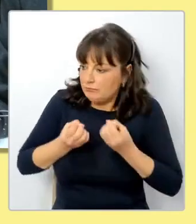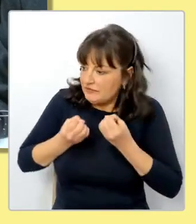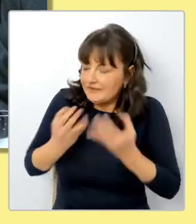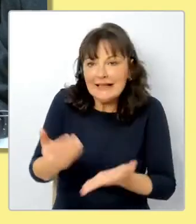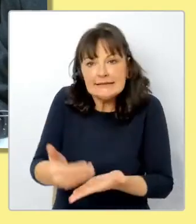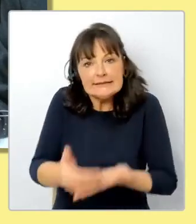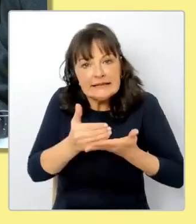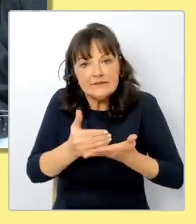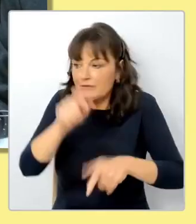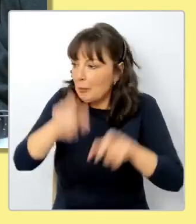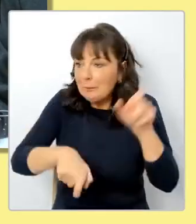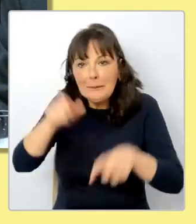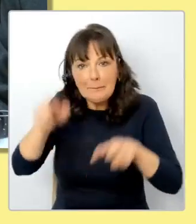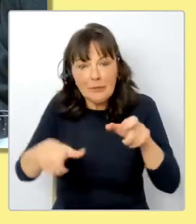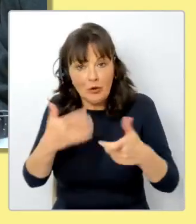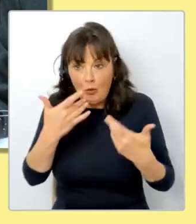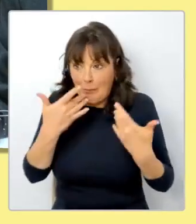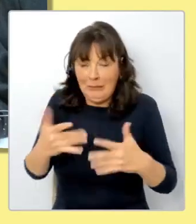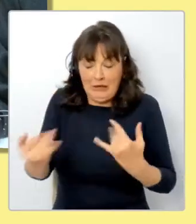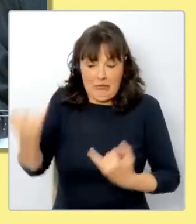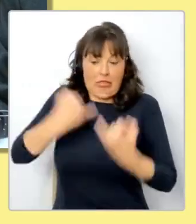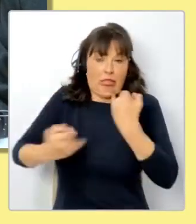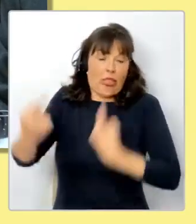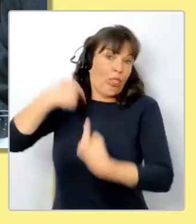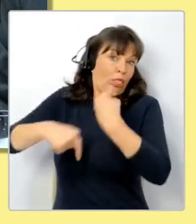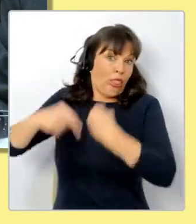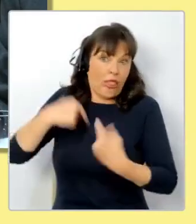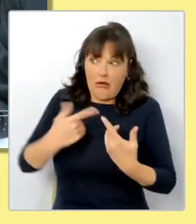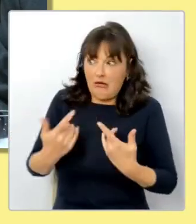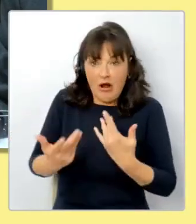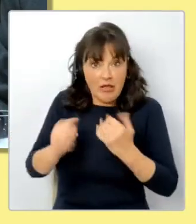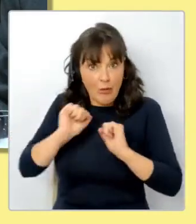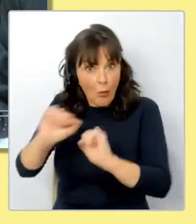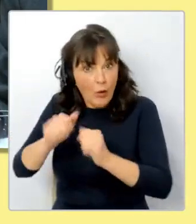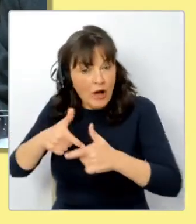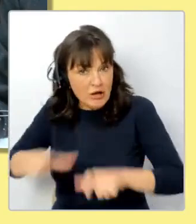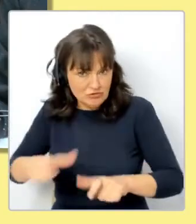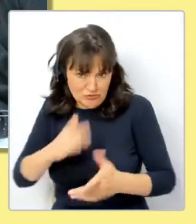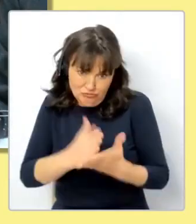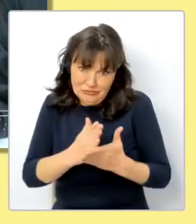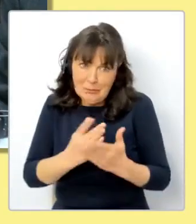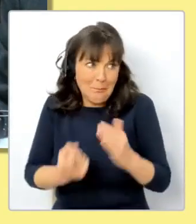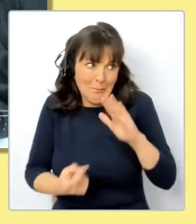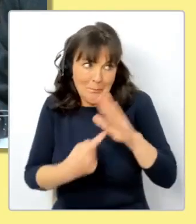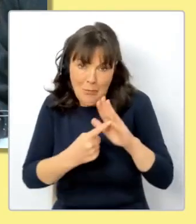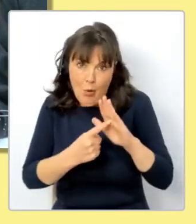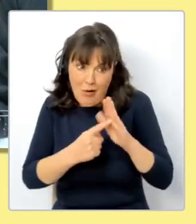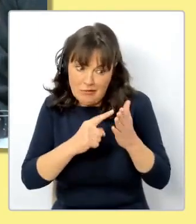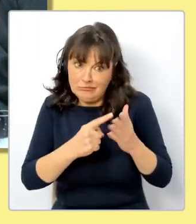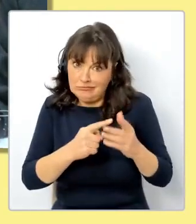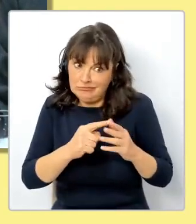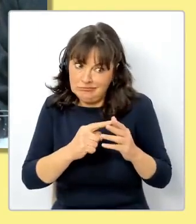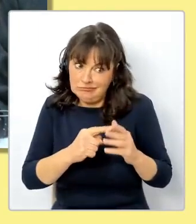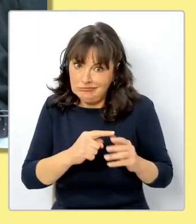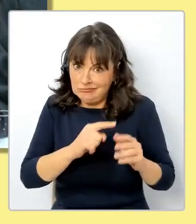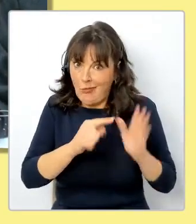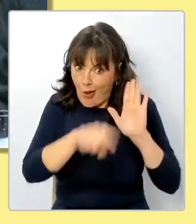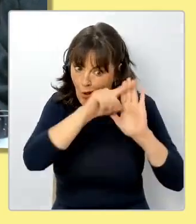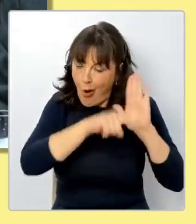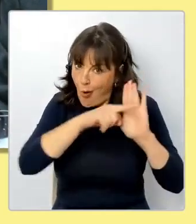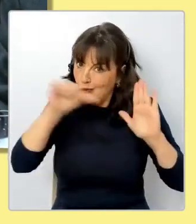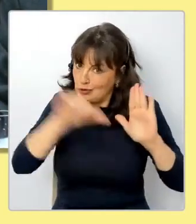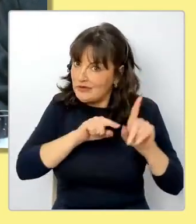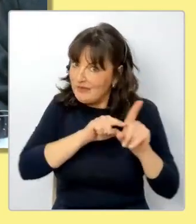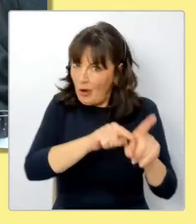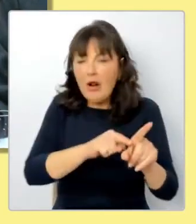people who have been persecuted elsewhere. And it's a very important international obligation to live up to. And I know that Scotland has an